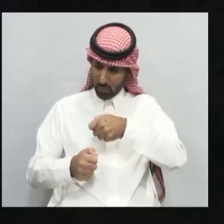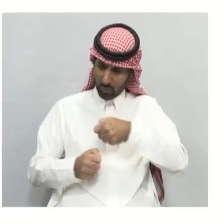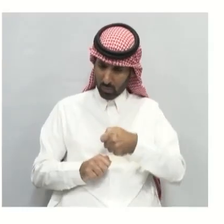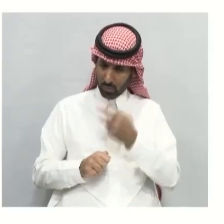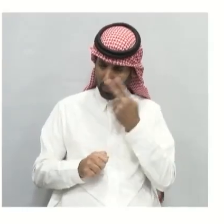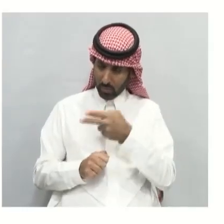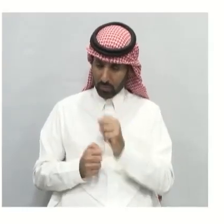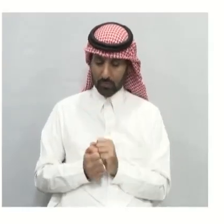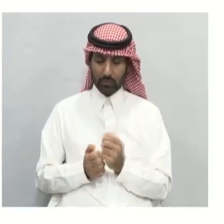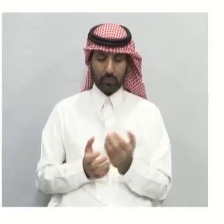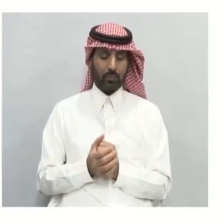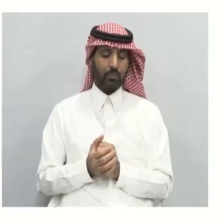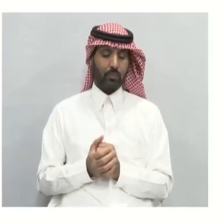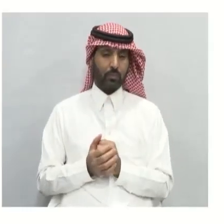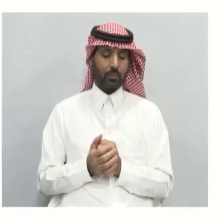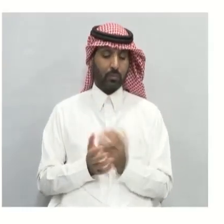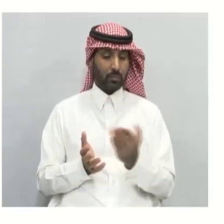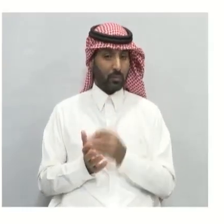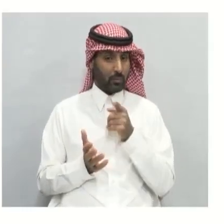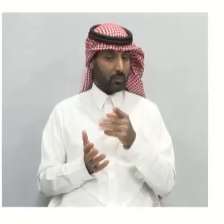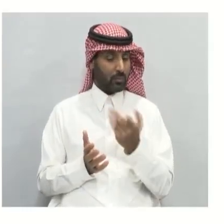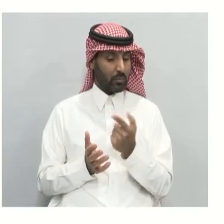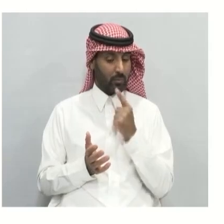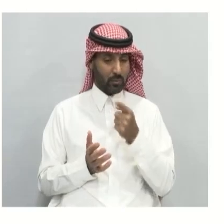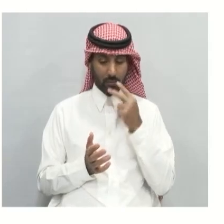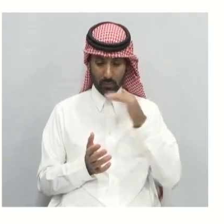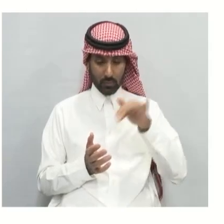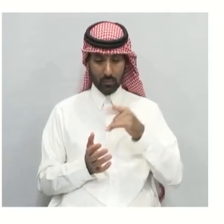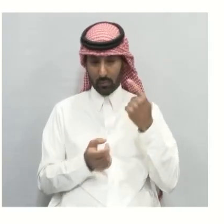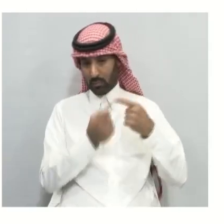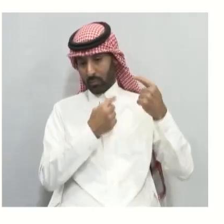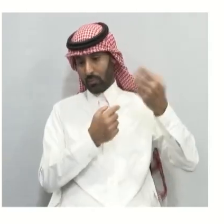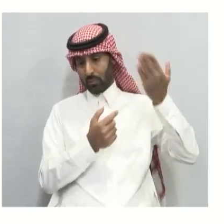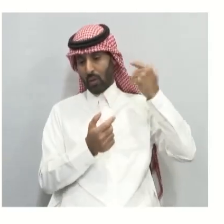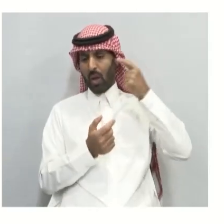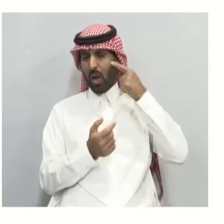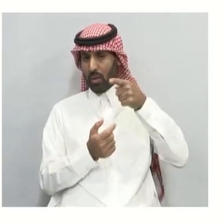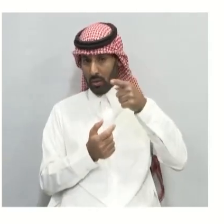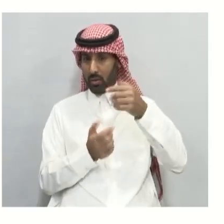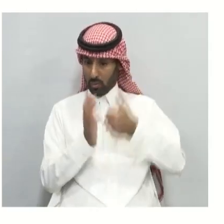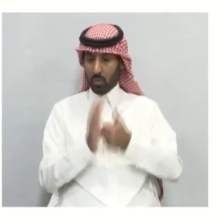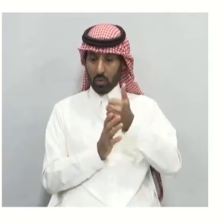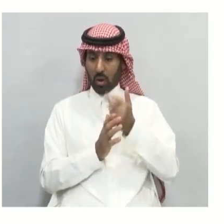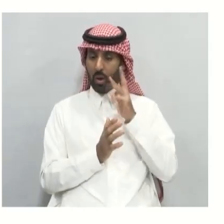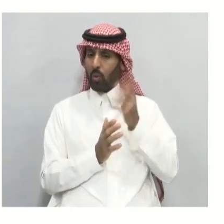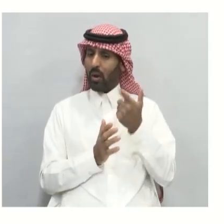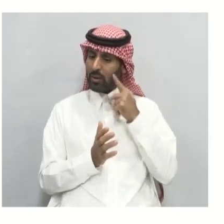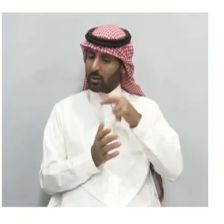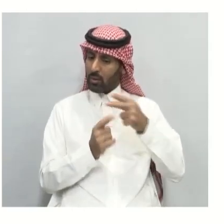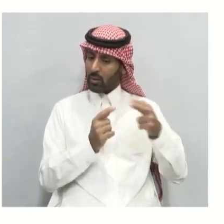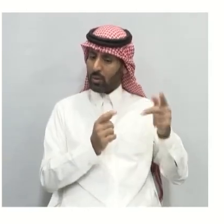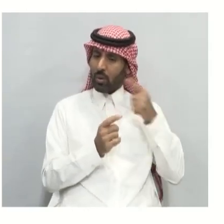or another. How about you? If you could go back in time and do things over, you will change things in the